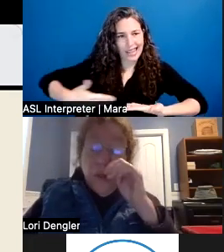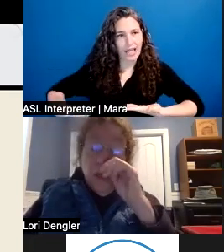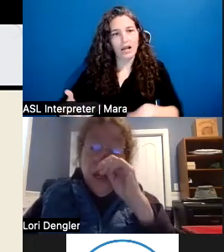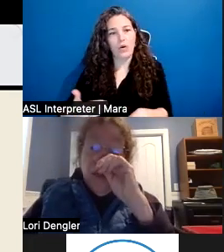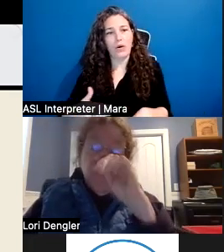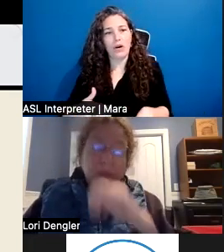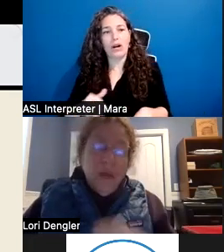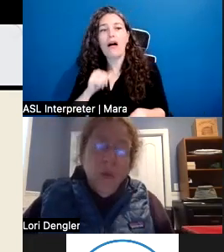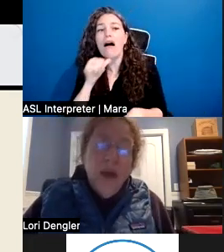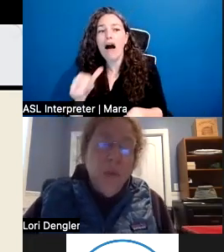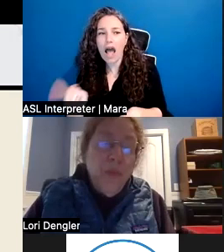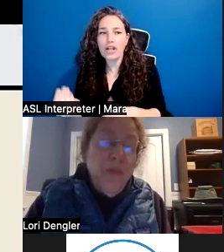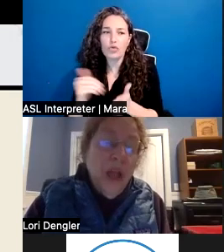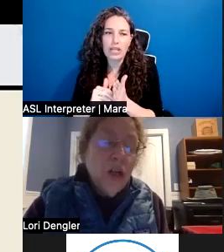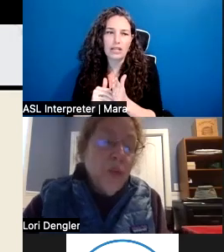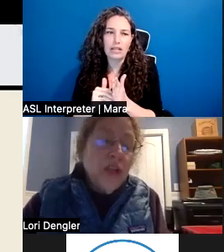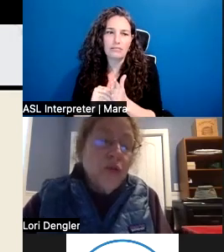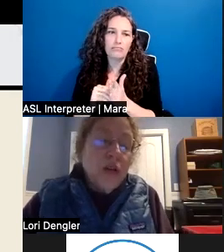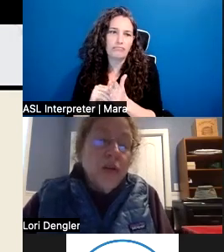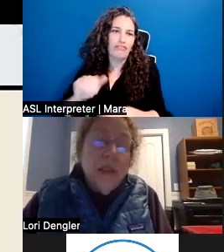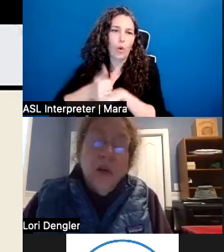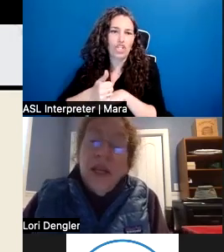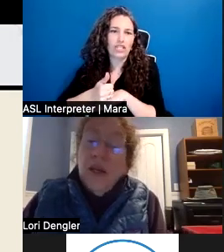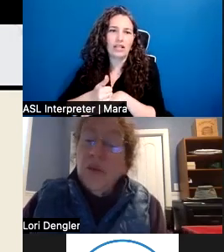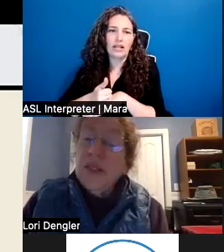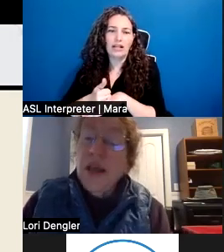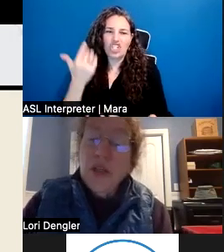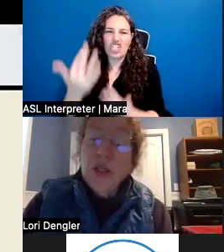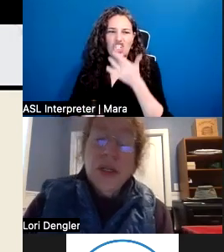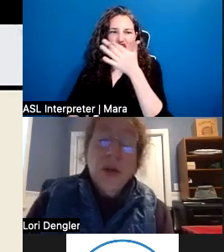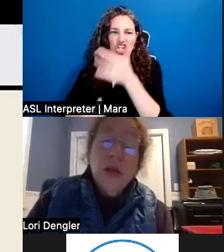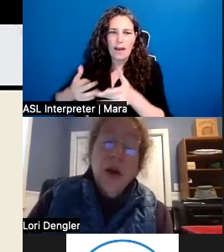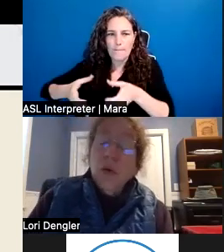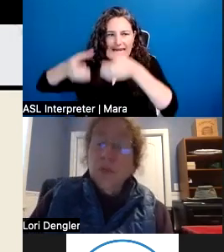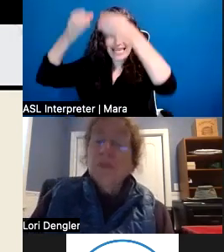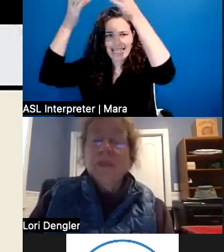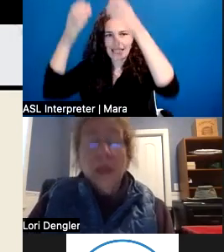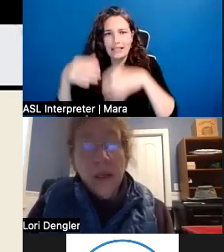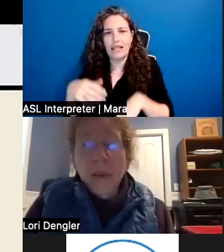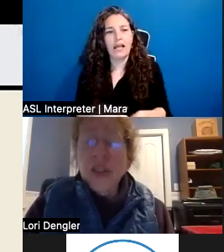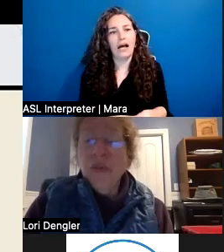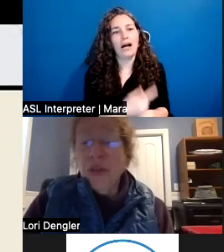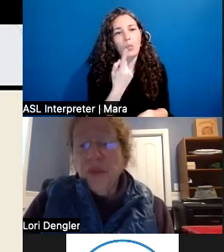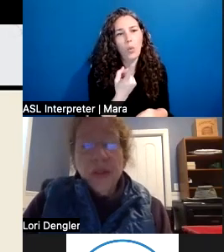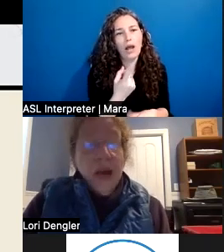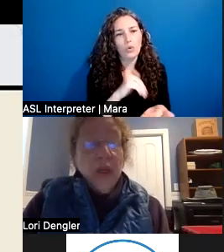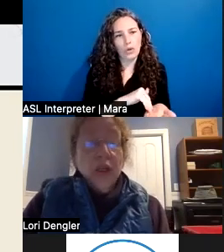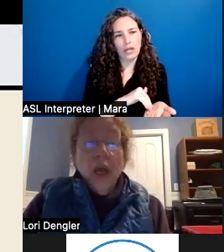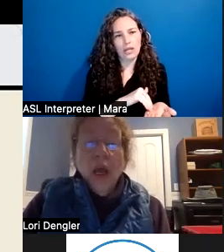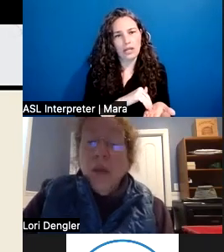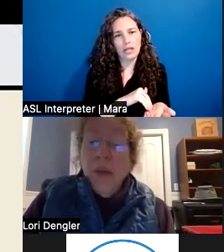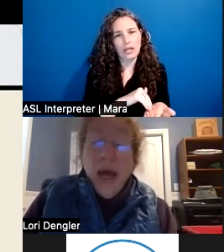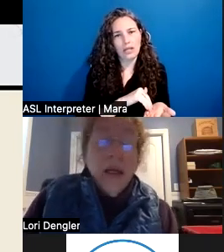left. One large brick structure in Lolita that was damaged a year ago suffered further